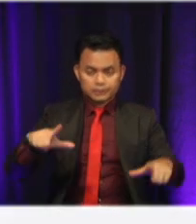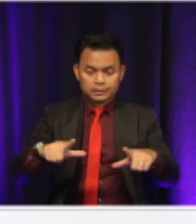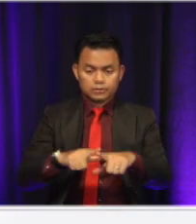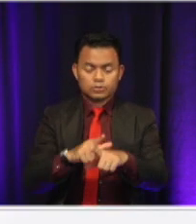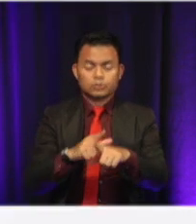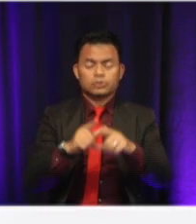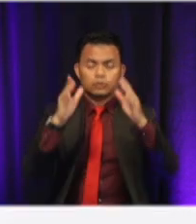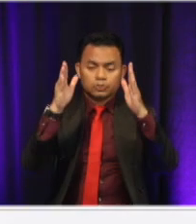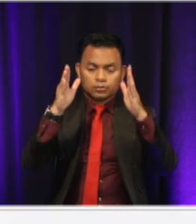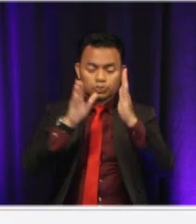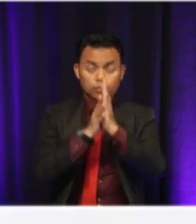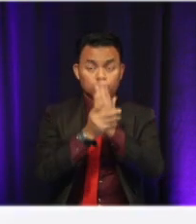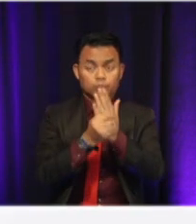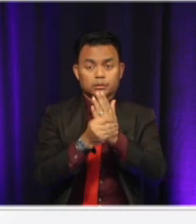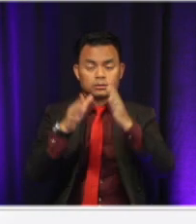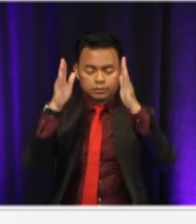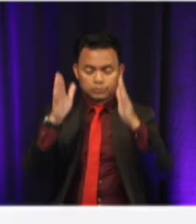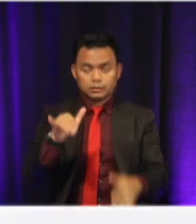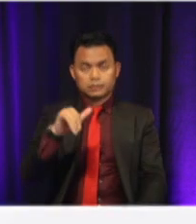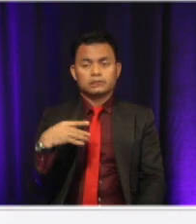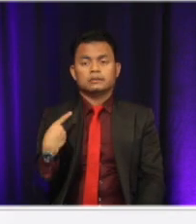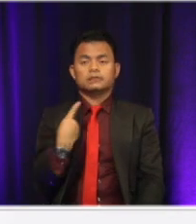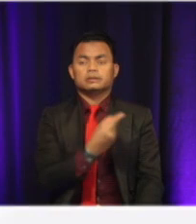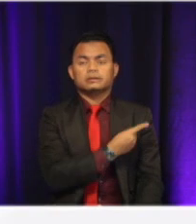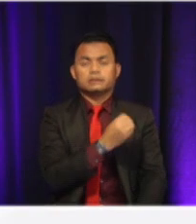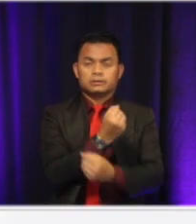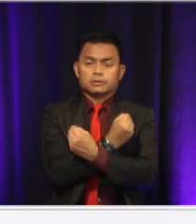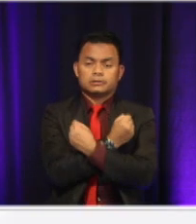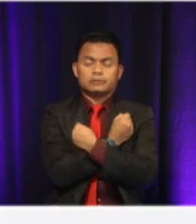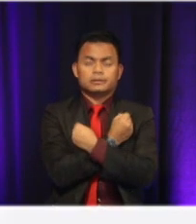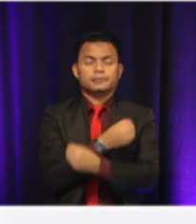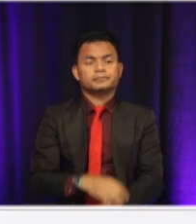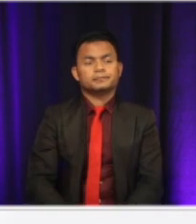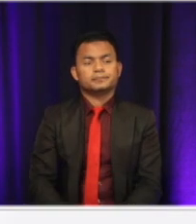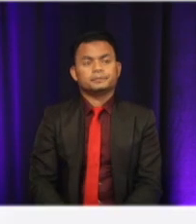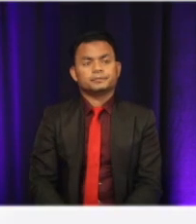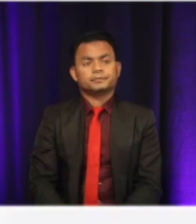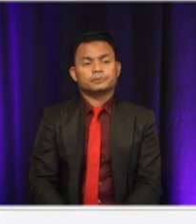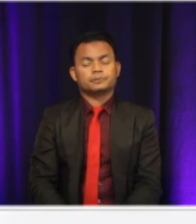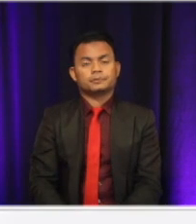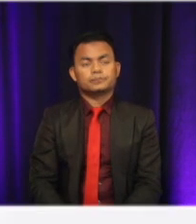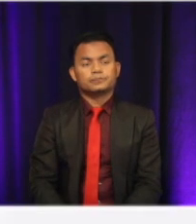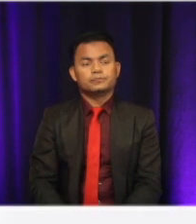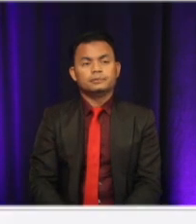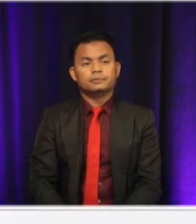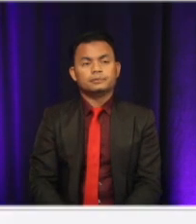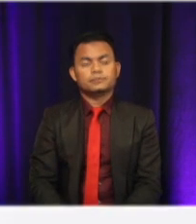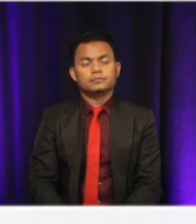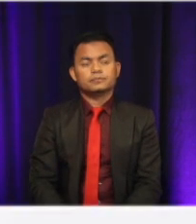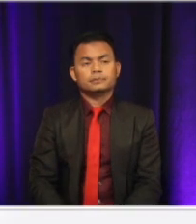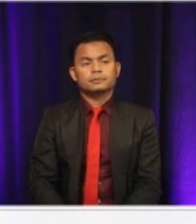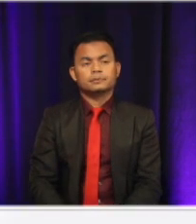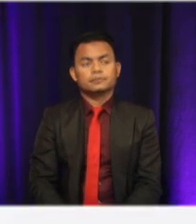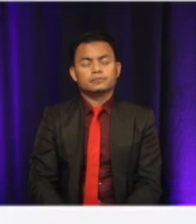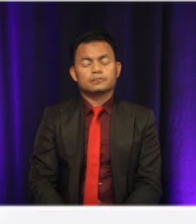as prescribed by the soldiers, where they say, Cambodia is your family, you must